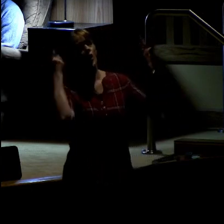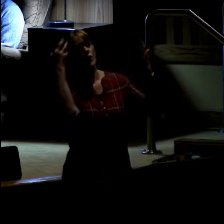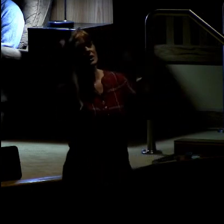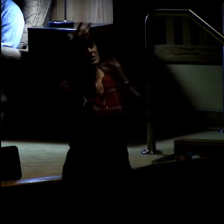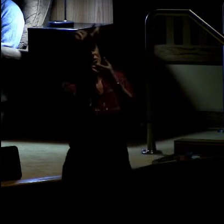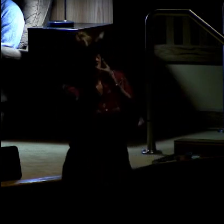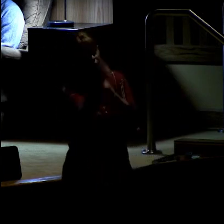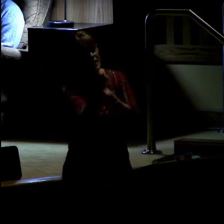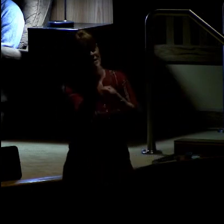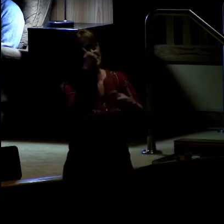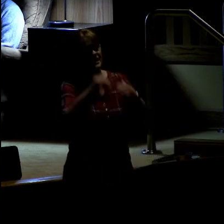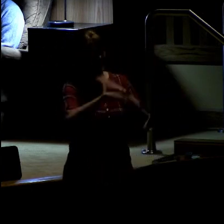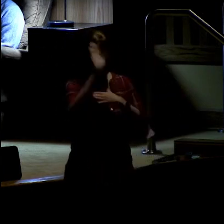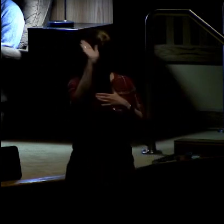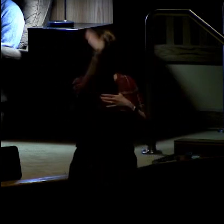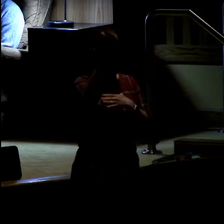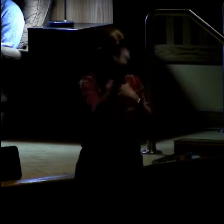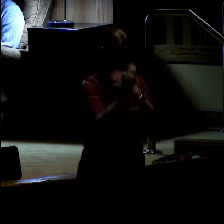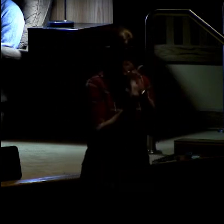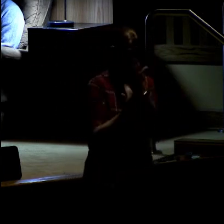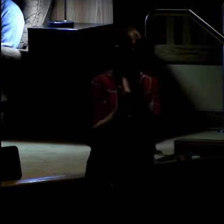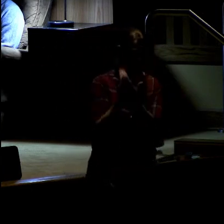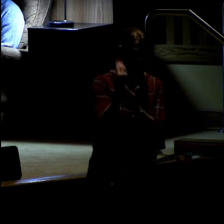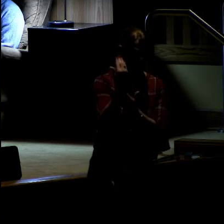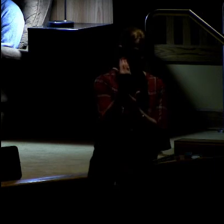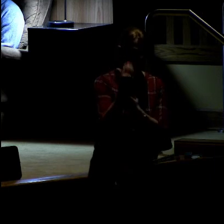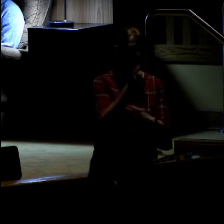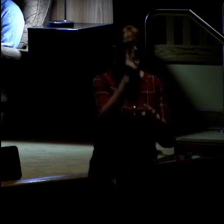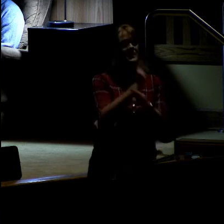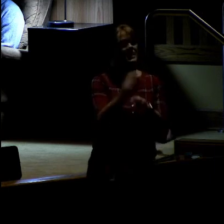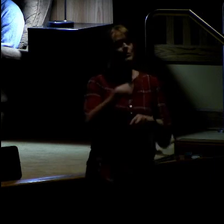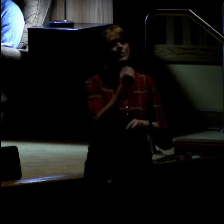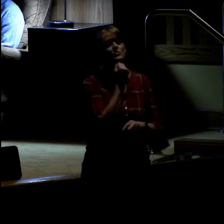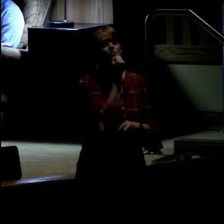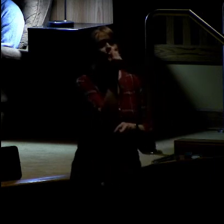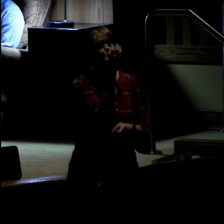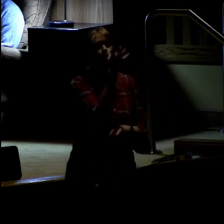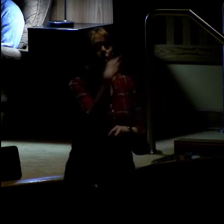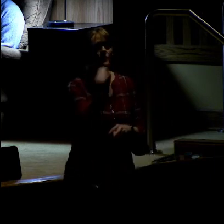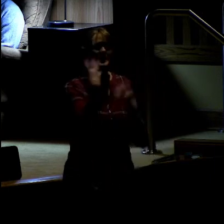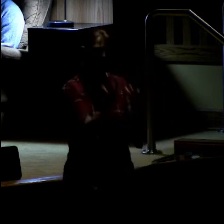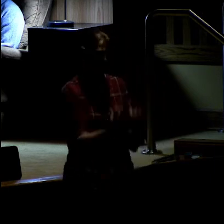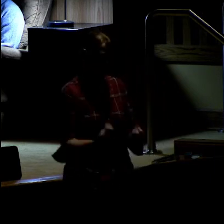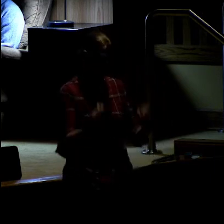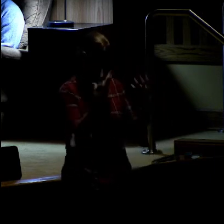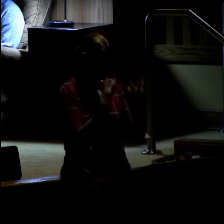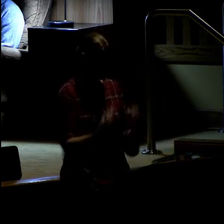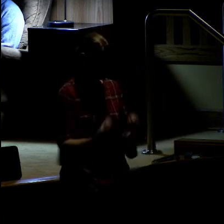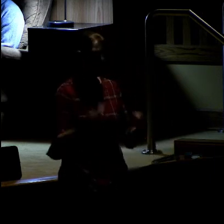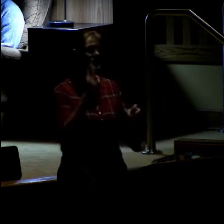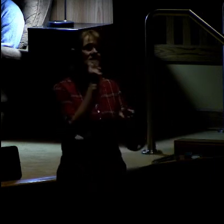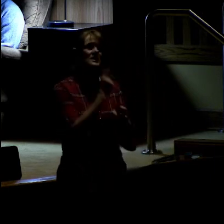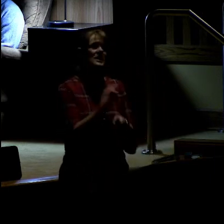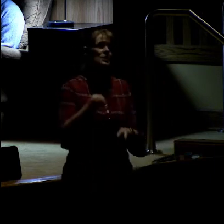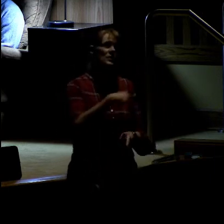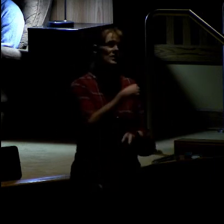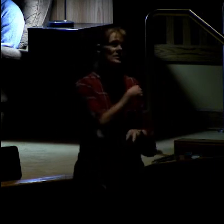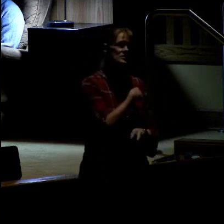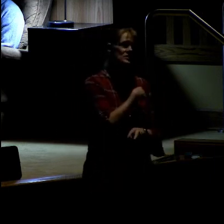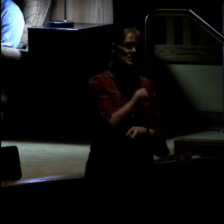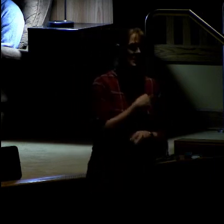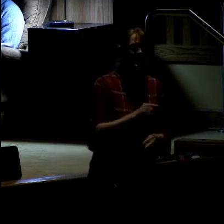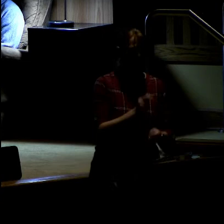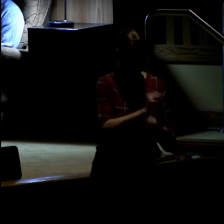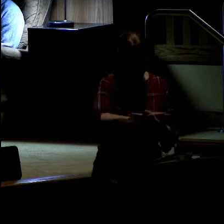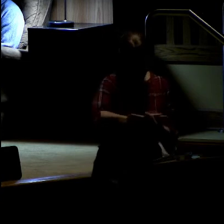your hand. Keep us warm and tender. Keep us